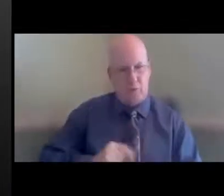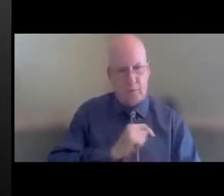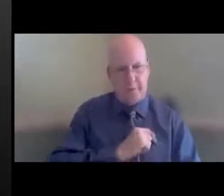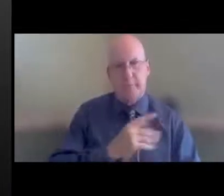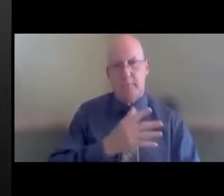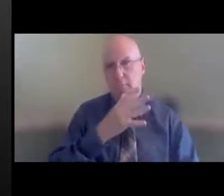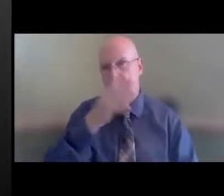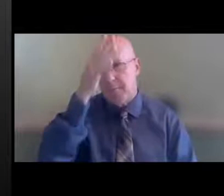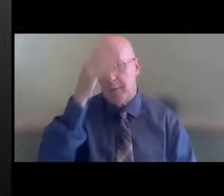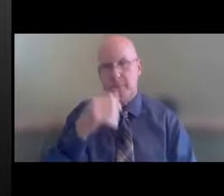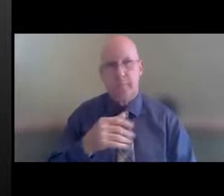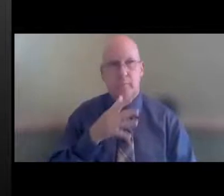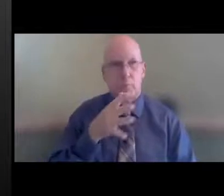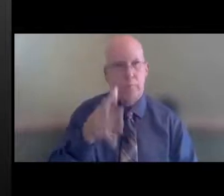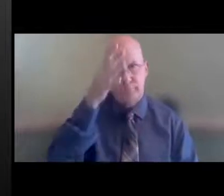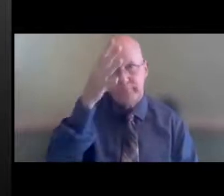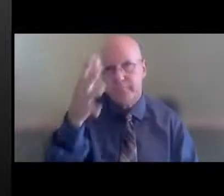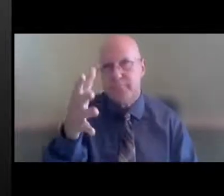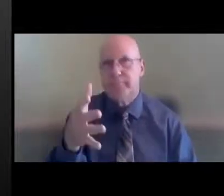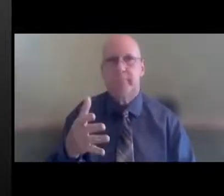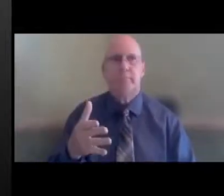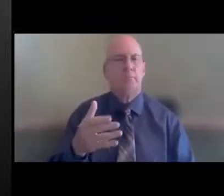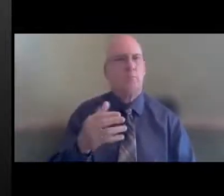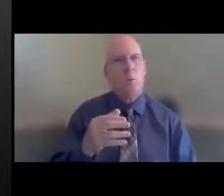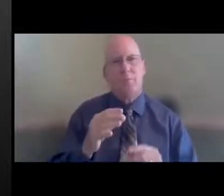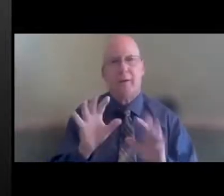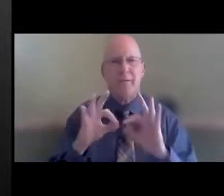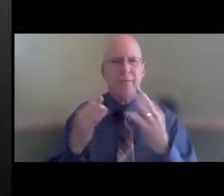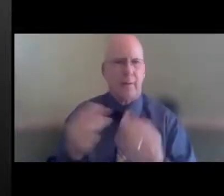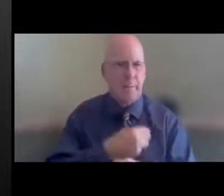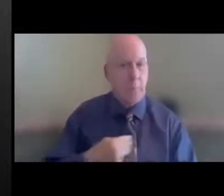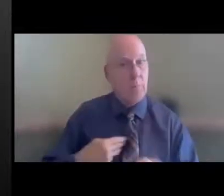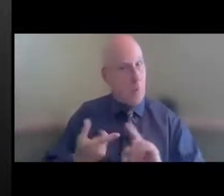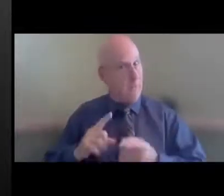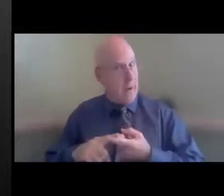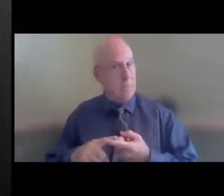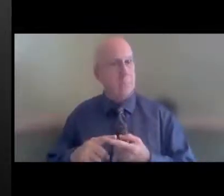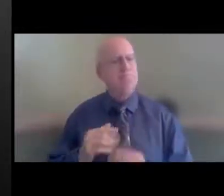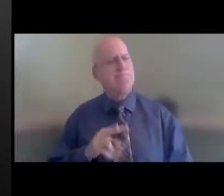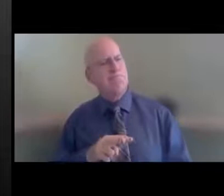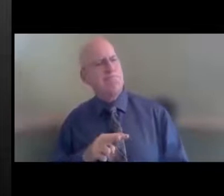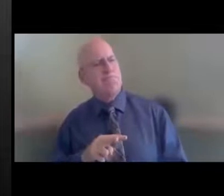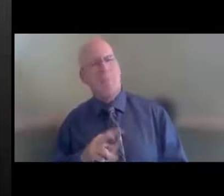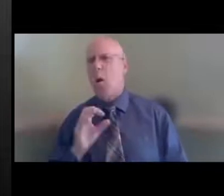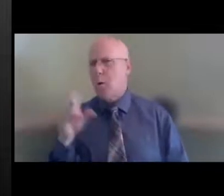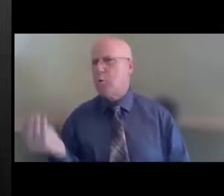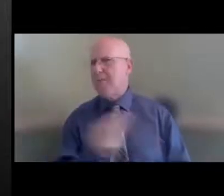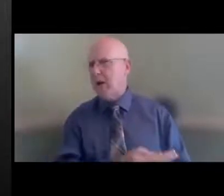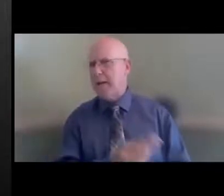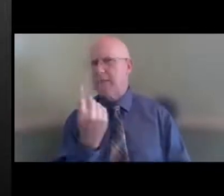a grandparent, or a distant relative or friend who says, I want to provide something for